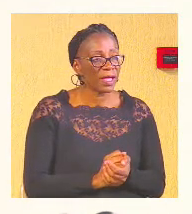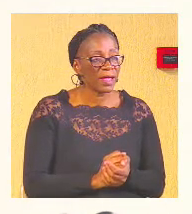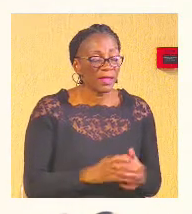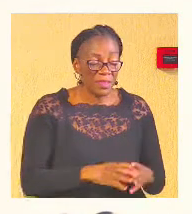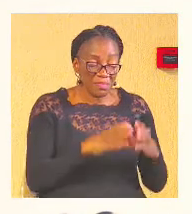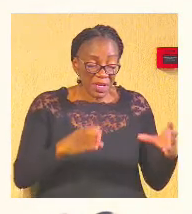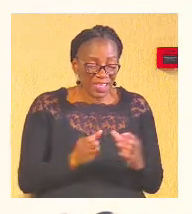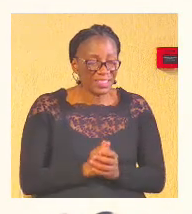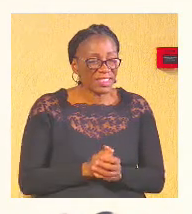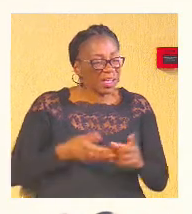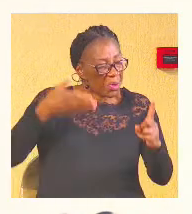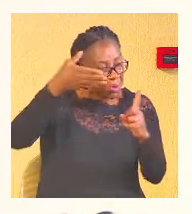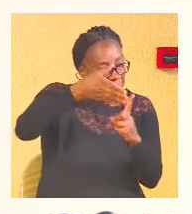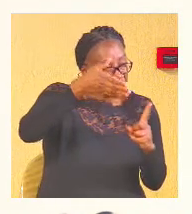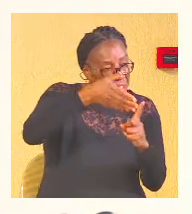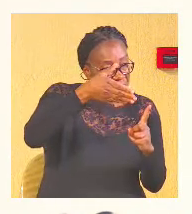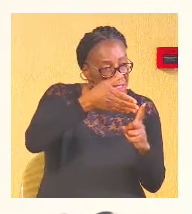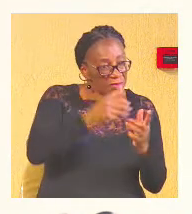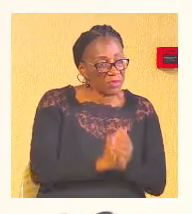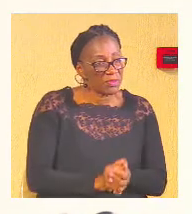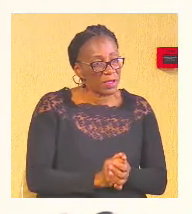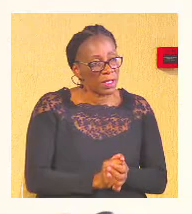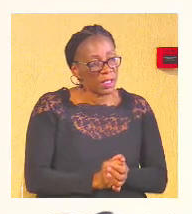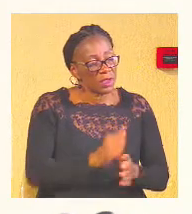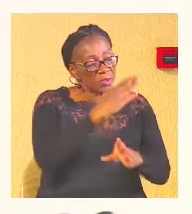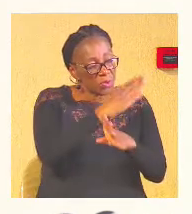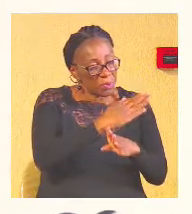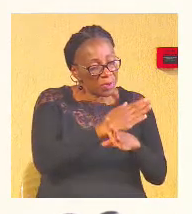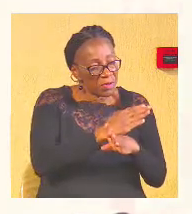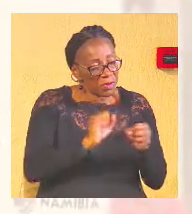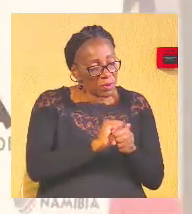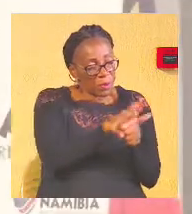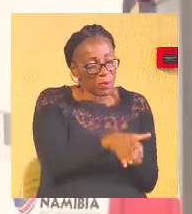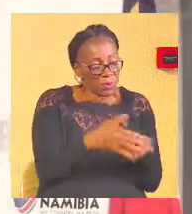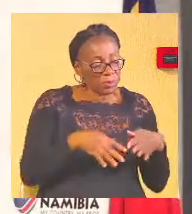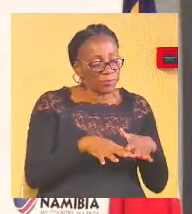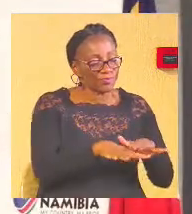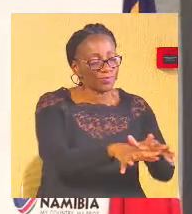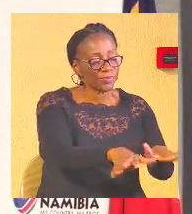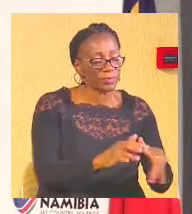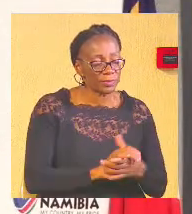that are being put in place. Mr. Nangombe, let me just interrupt you now. For now, we have a call on the line. Rosaria, good afternoon.